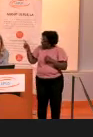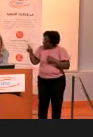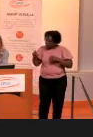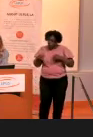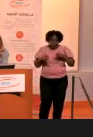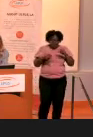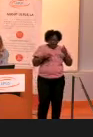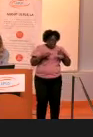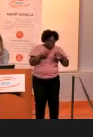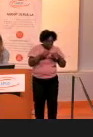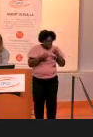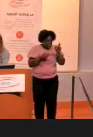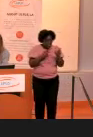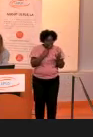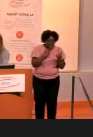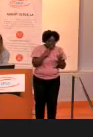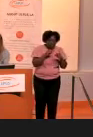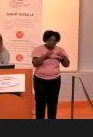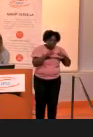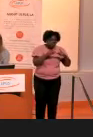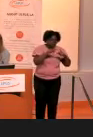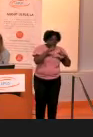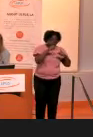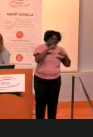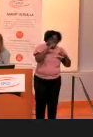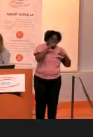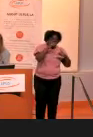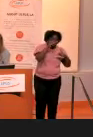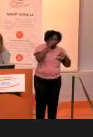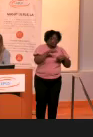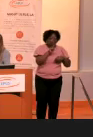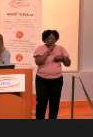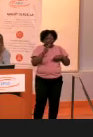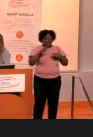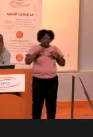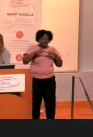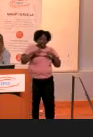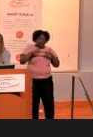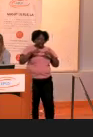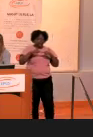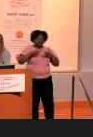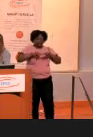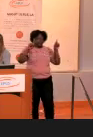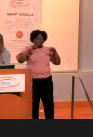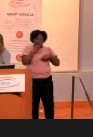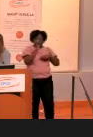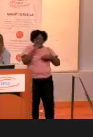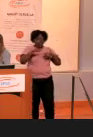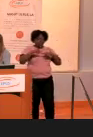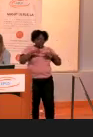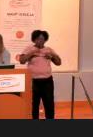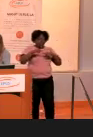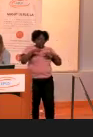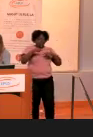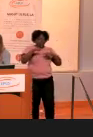on than what we were seeing in the belimumab studies. At week 24, you can see a difference. The blue here is